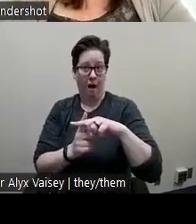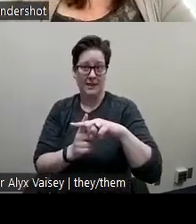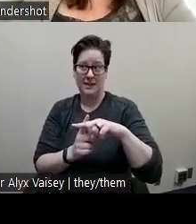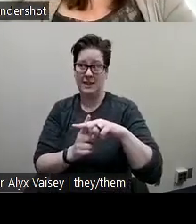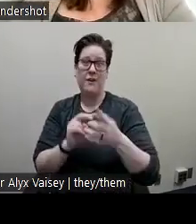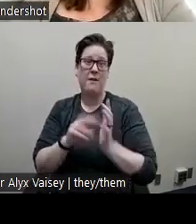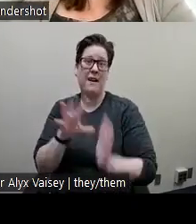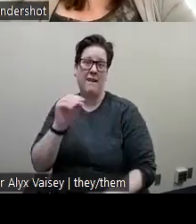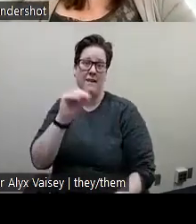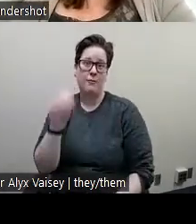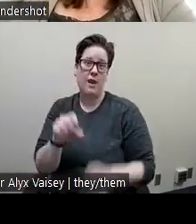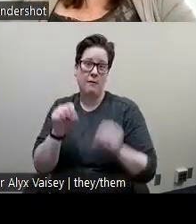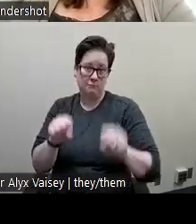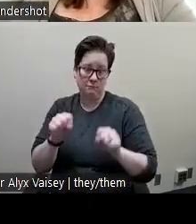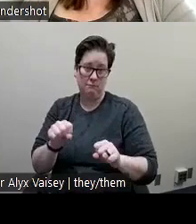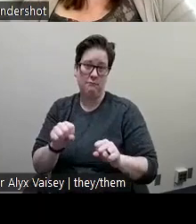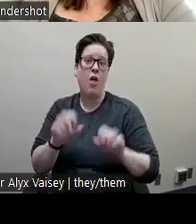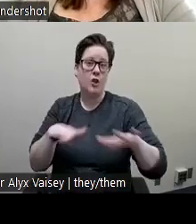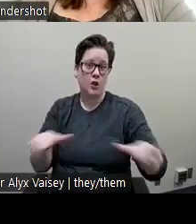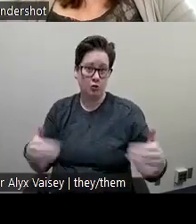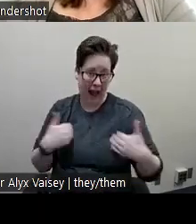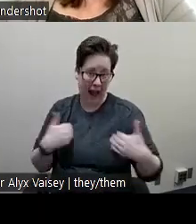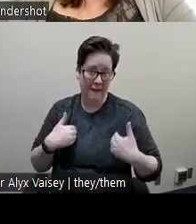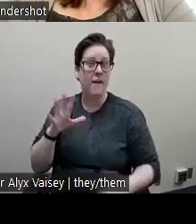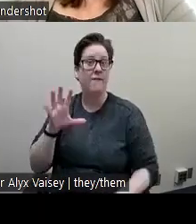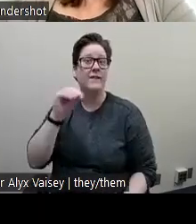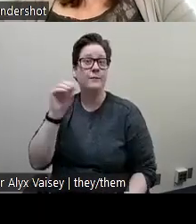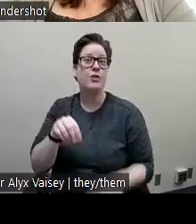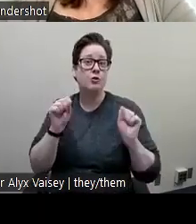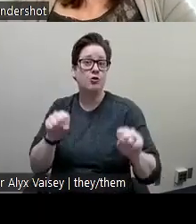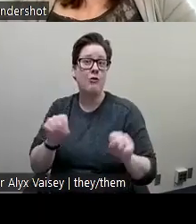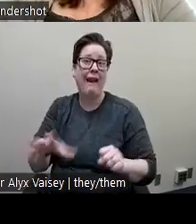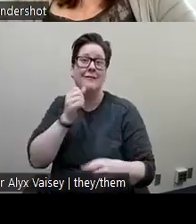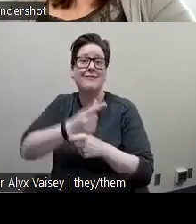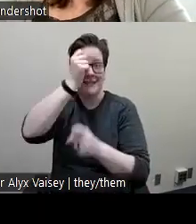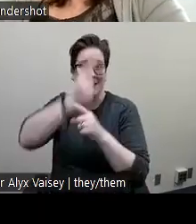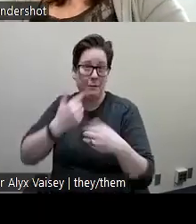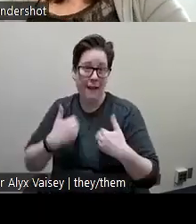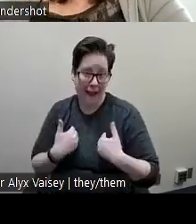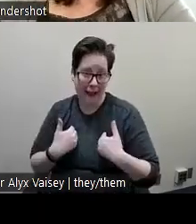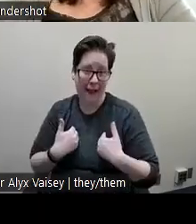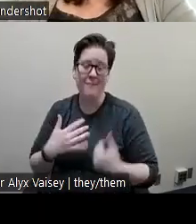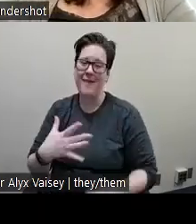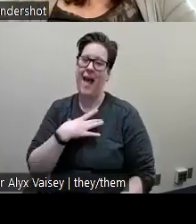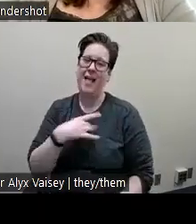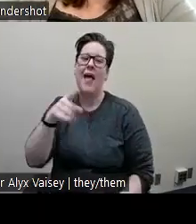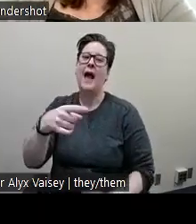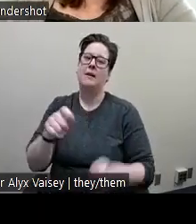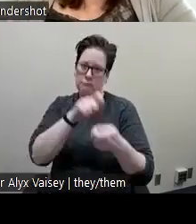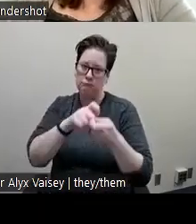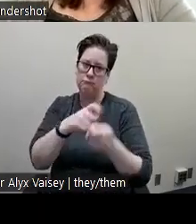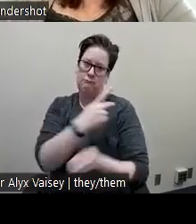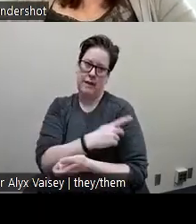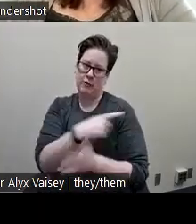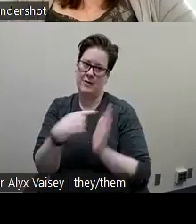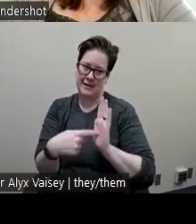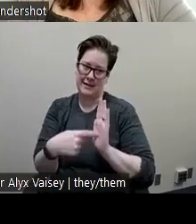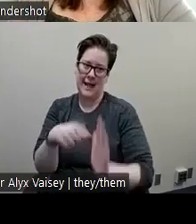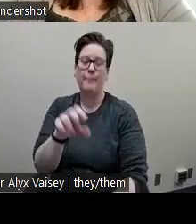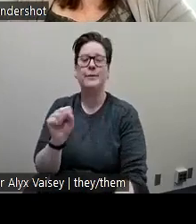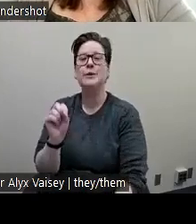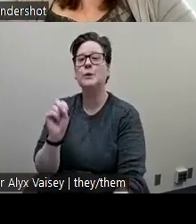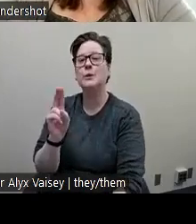their children and siblings also inherit that. So I like to look at case examples. Again, this is